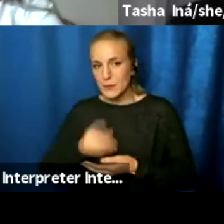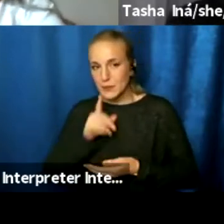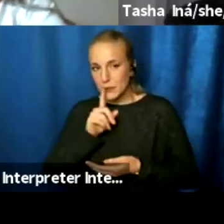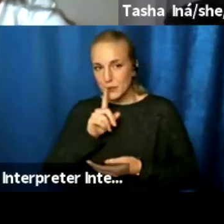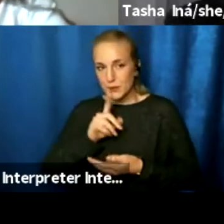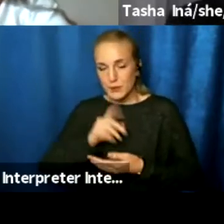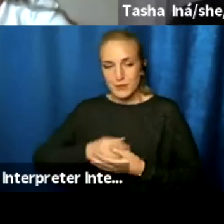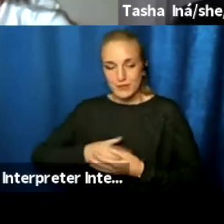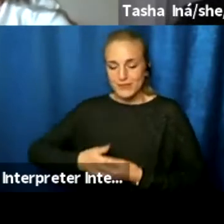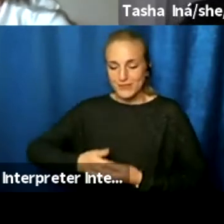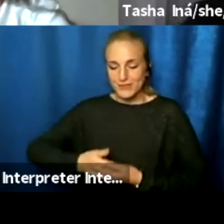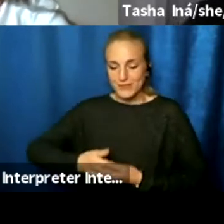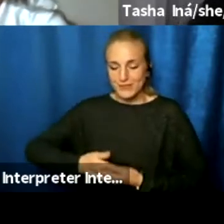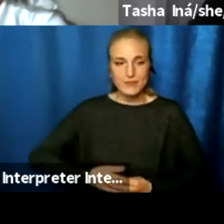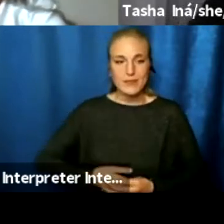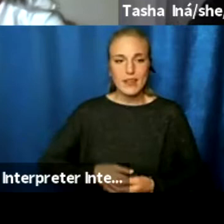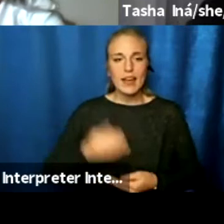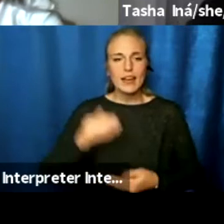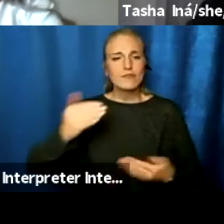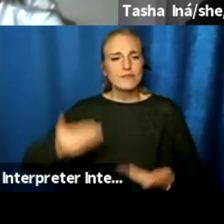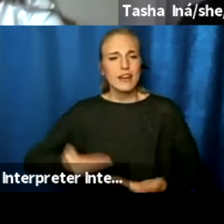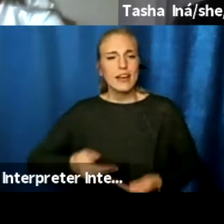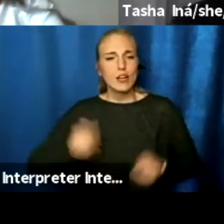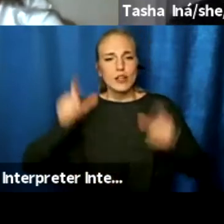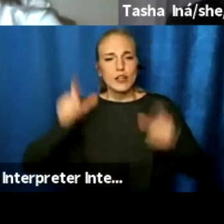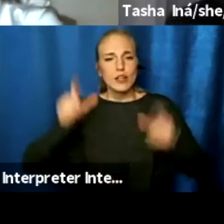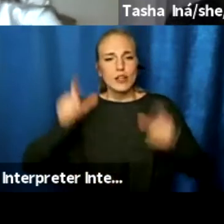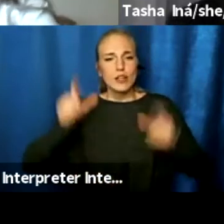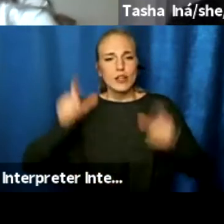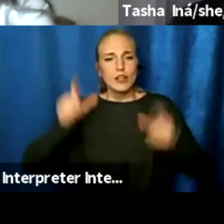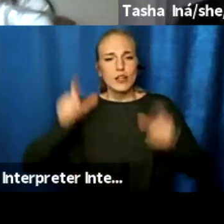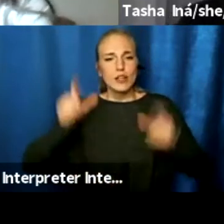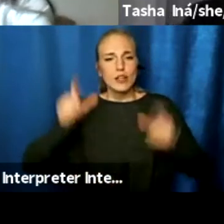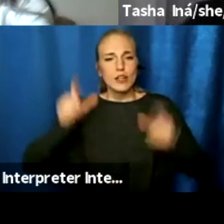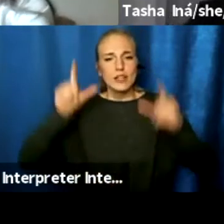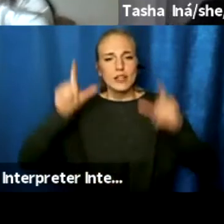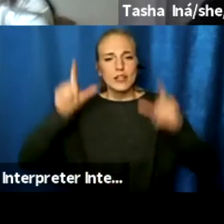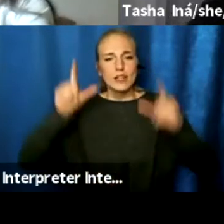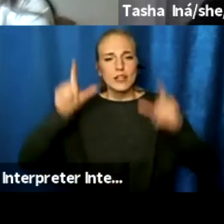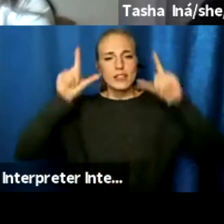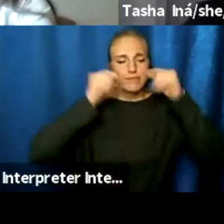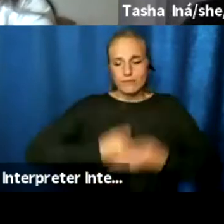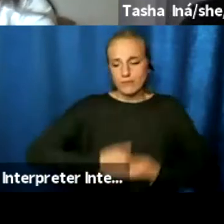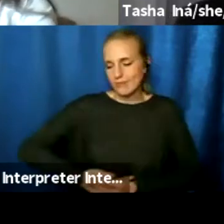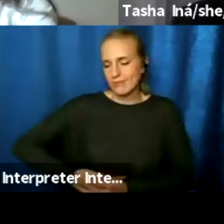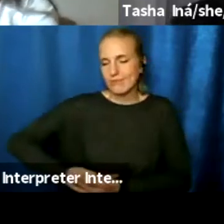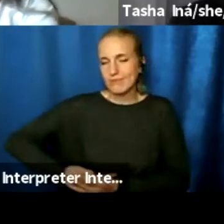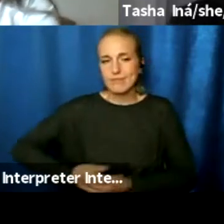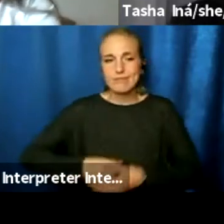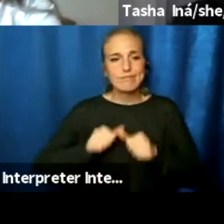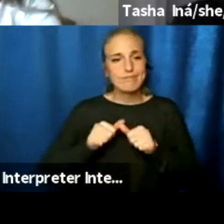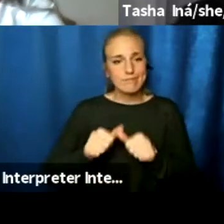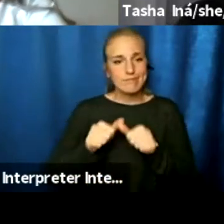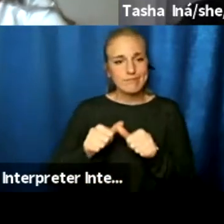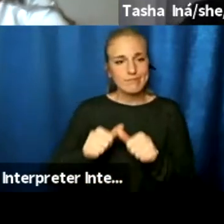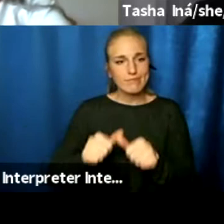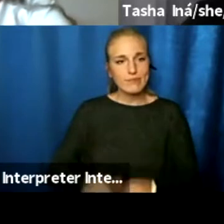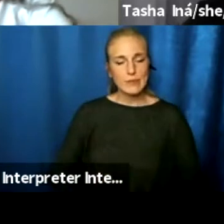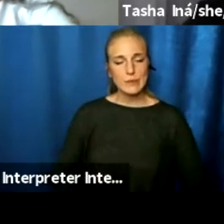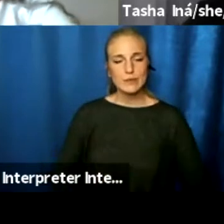I invite you to close your eyes and continue to rock that beautiful, beautiful resting baby.